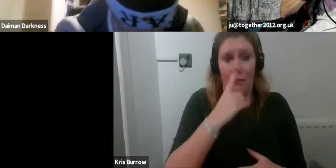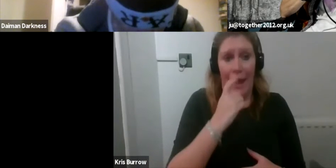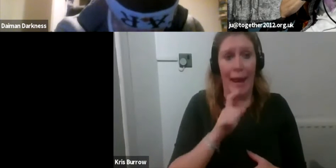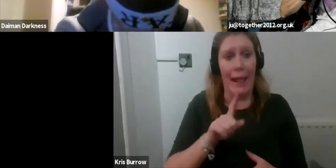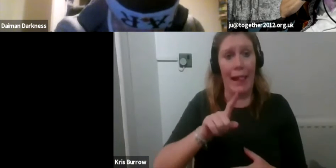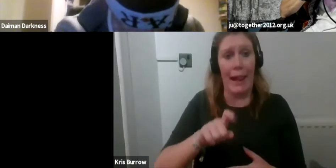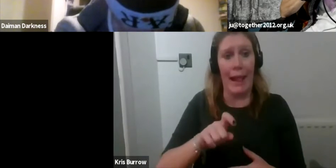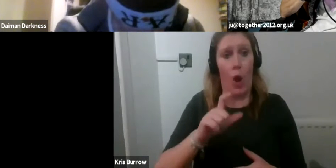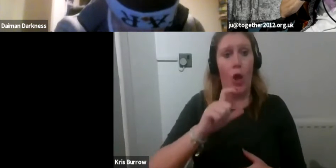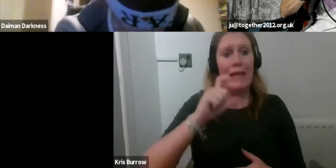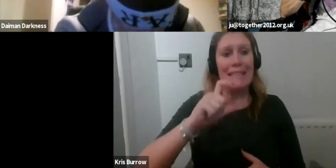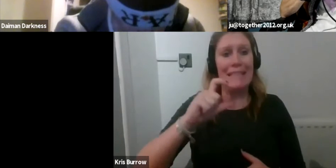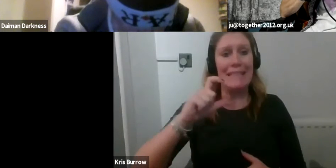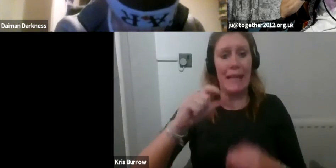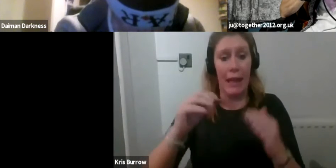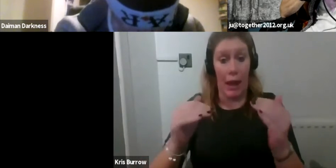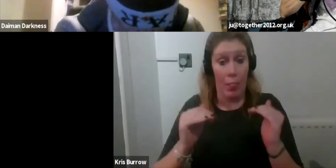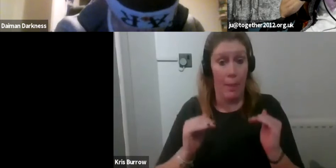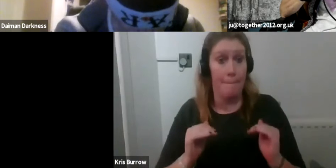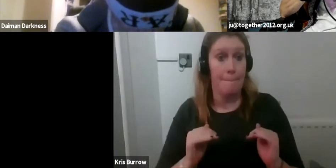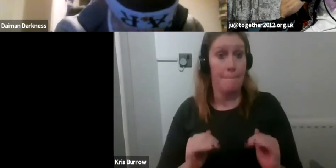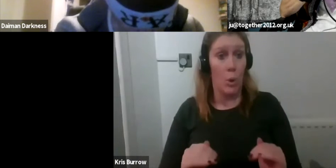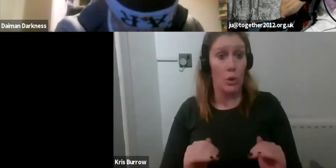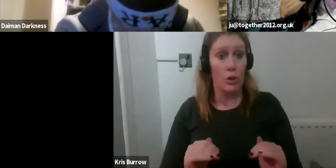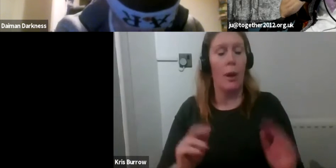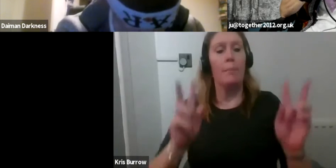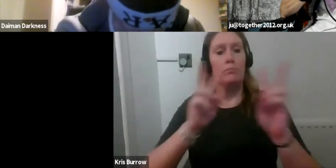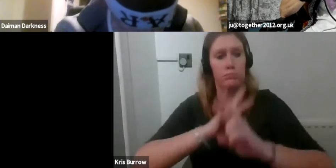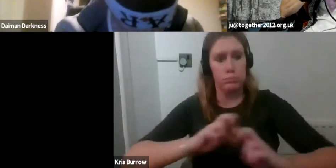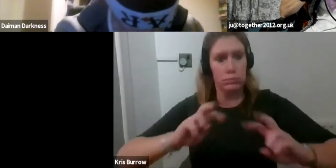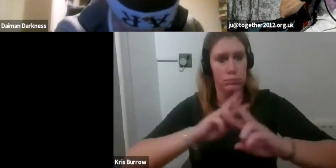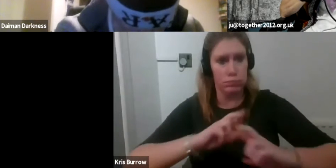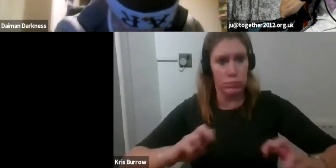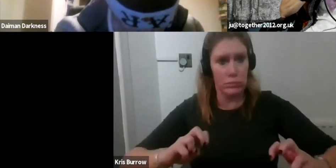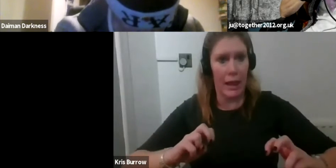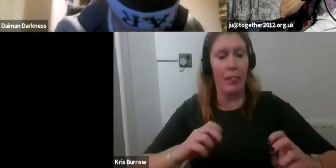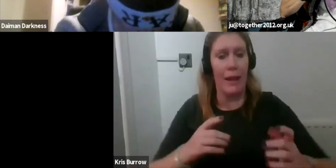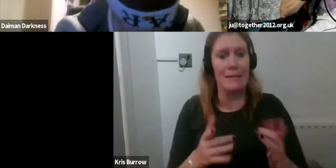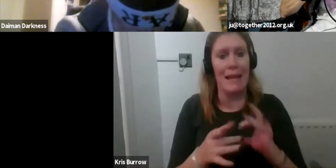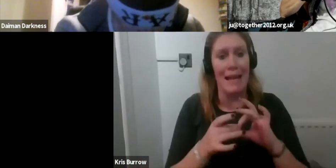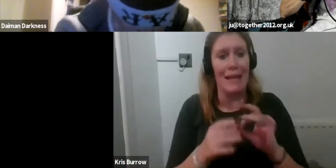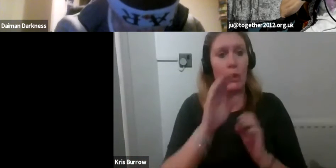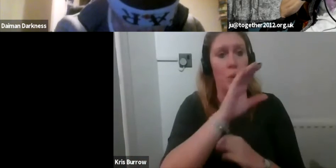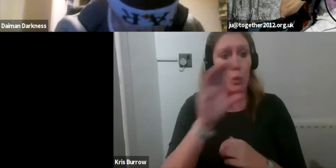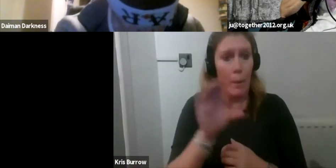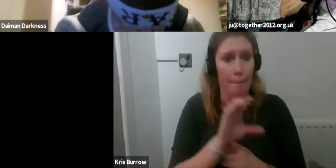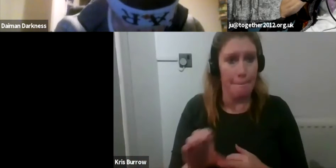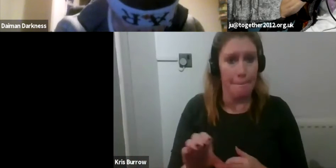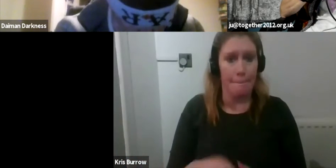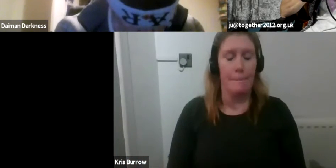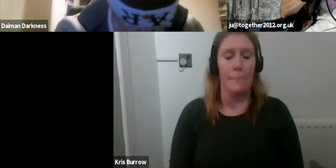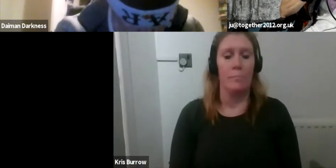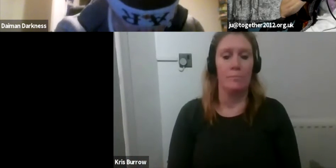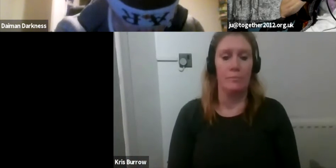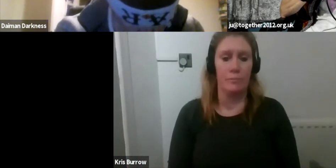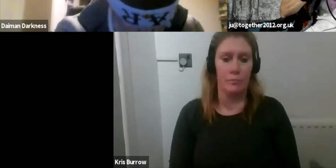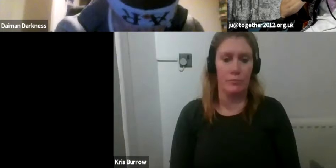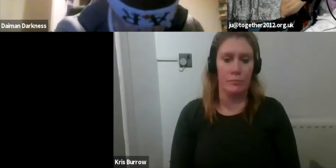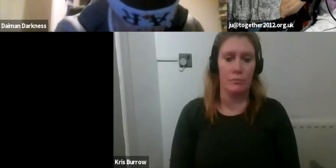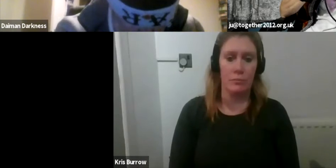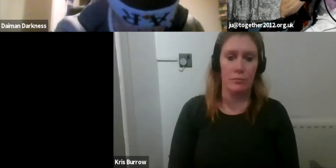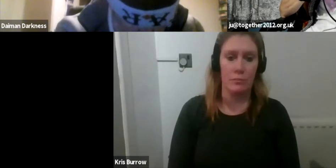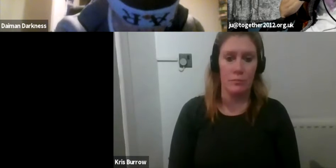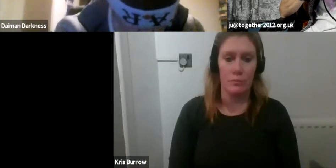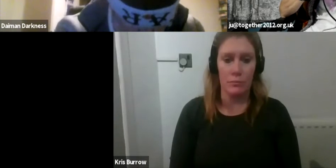closed captions. You can certainly do that on Zoom. It is just click on the CC, bottom right of the